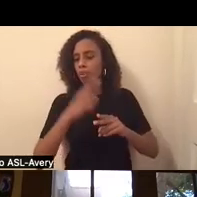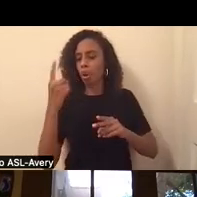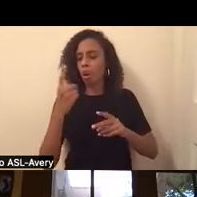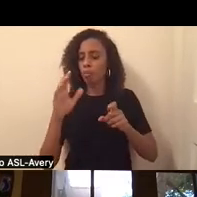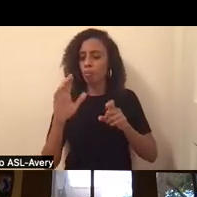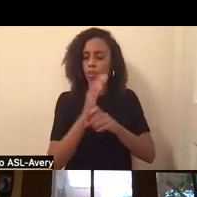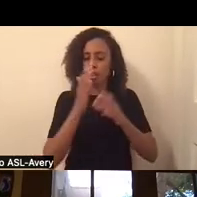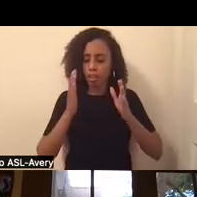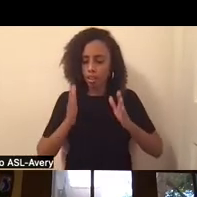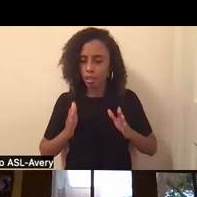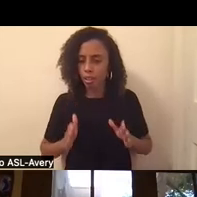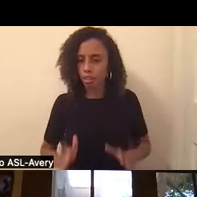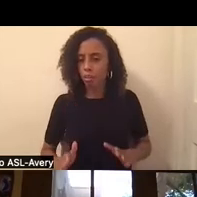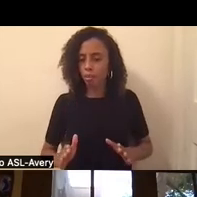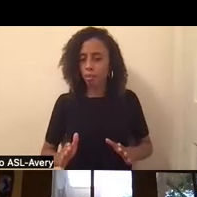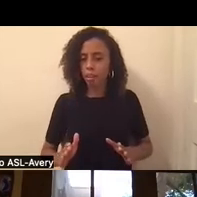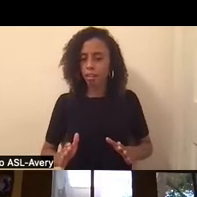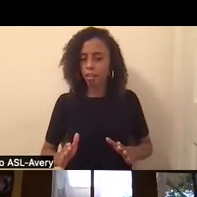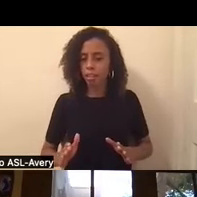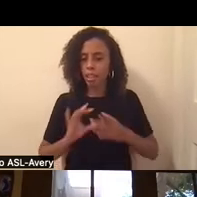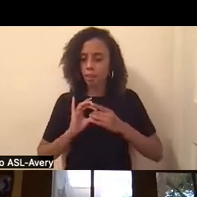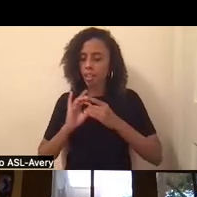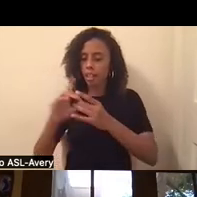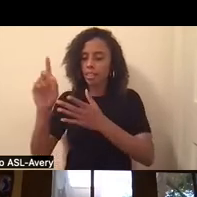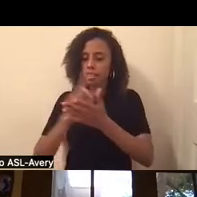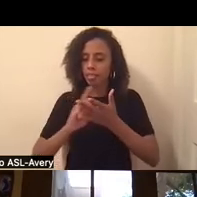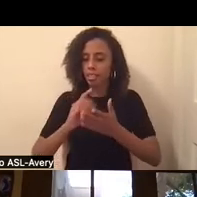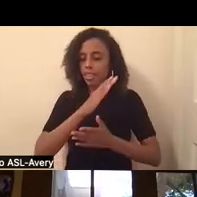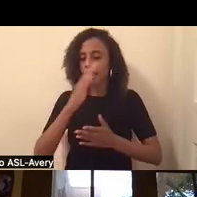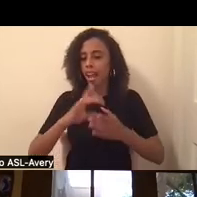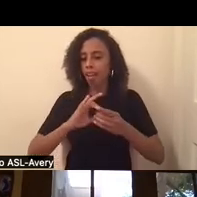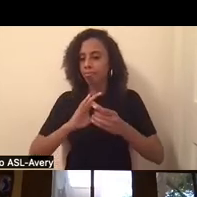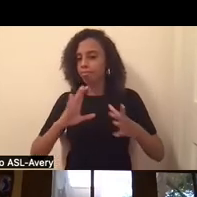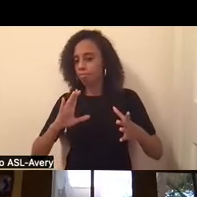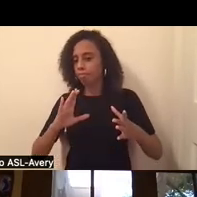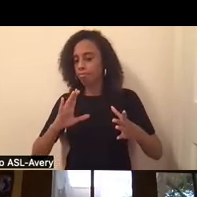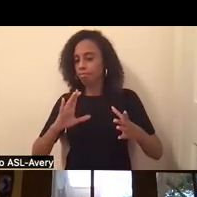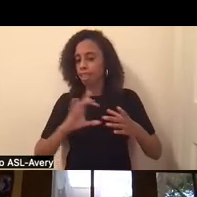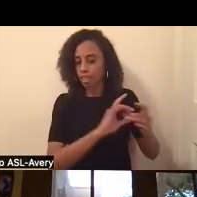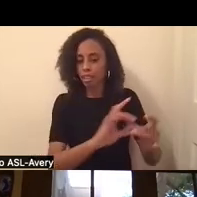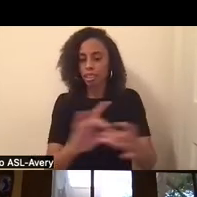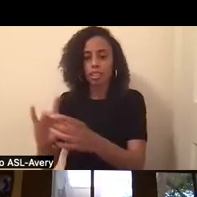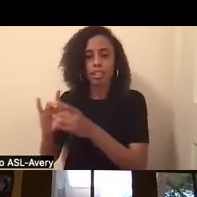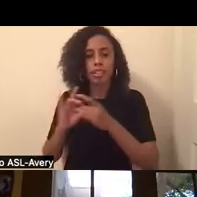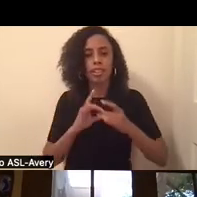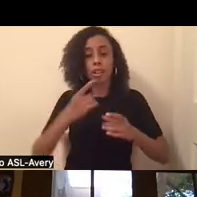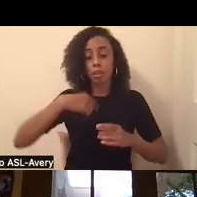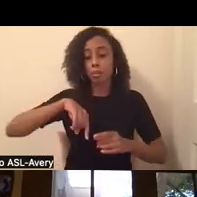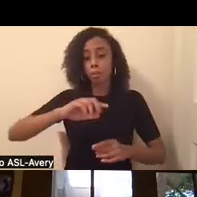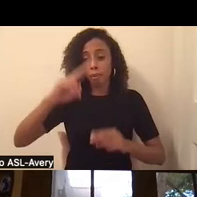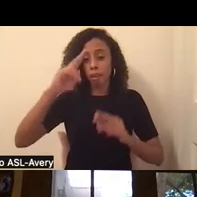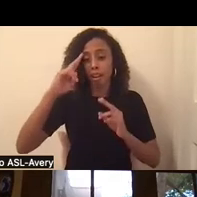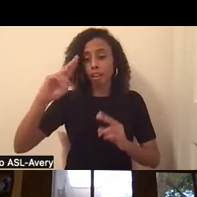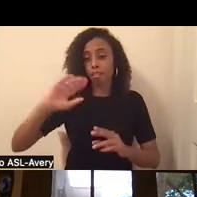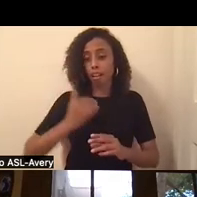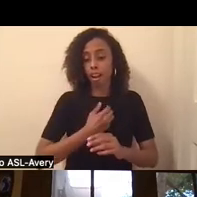human with an unbroken connection to the divine and to each other. We honor our African ancestors for the